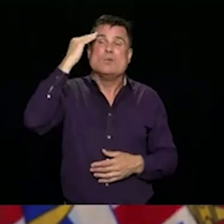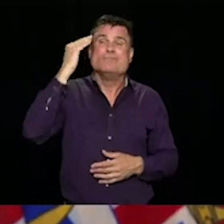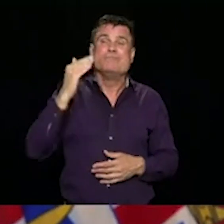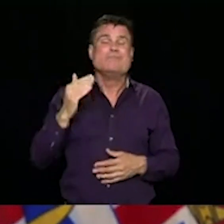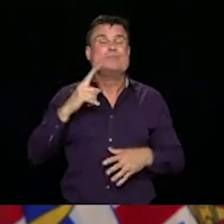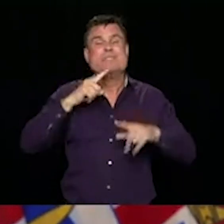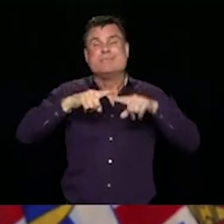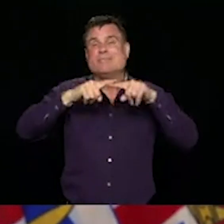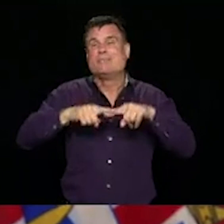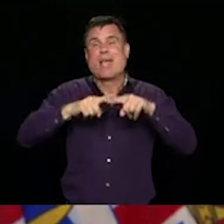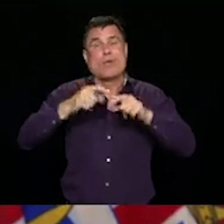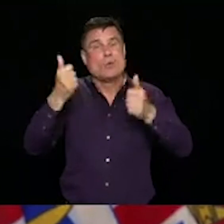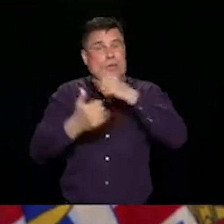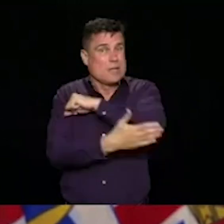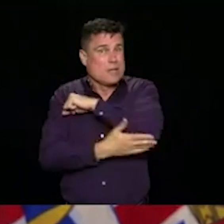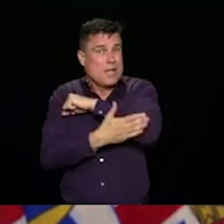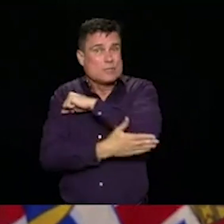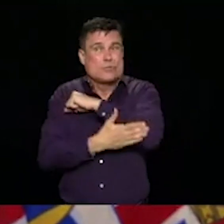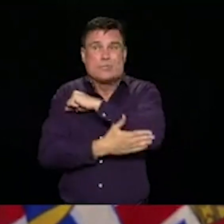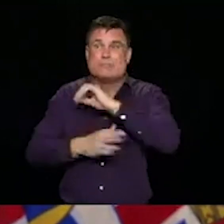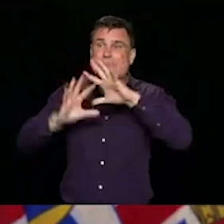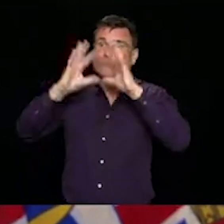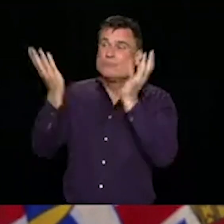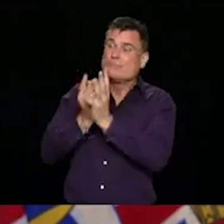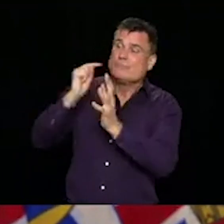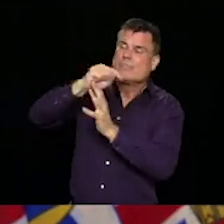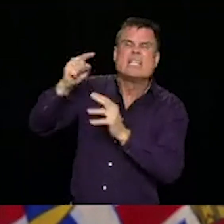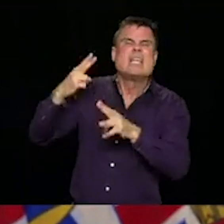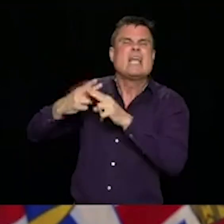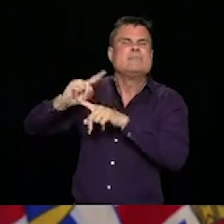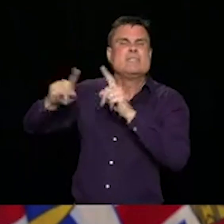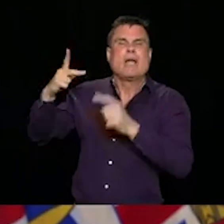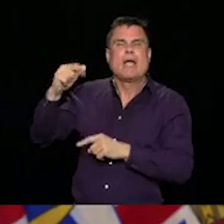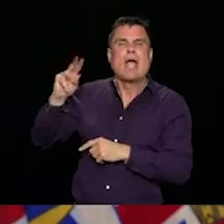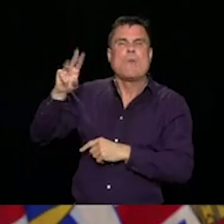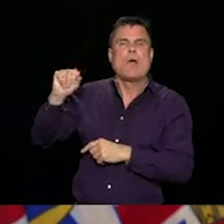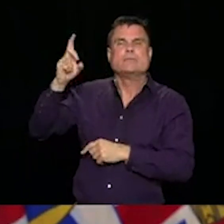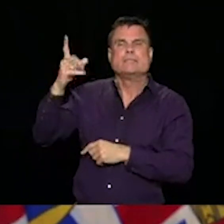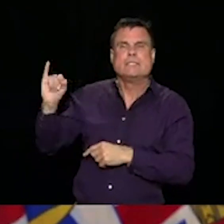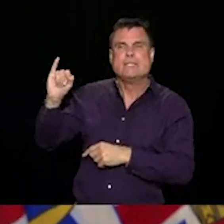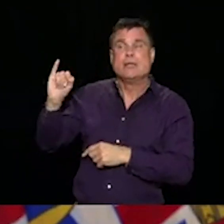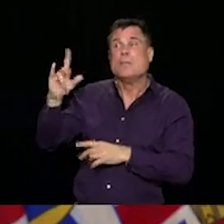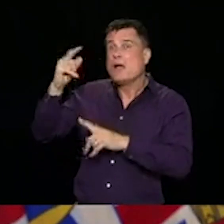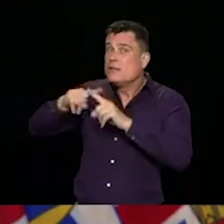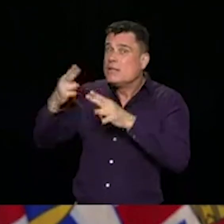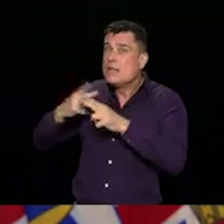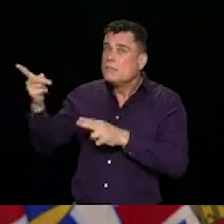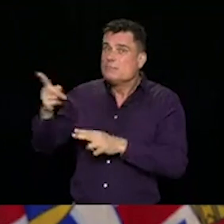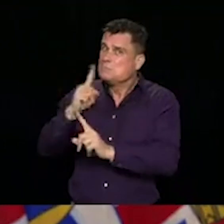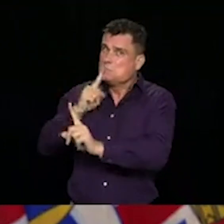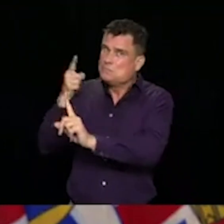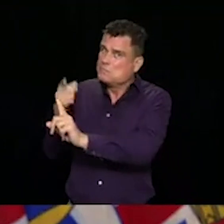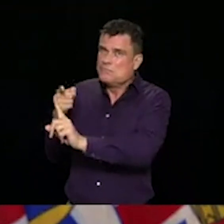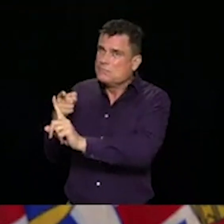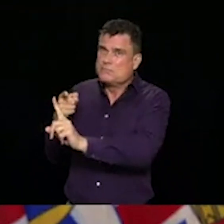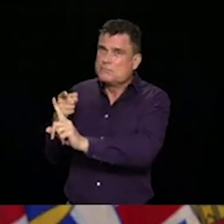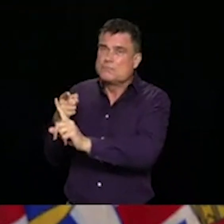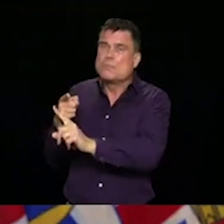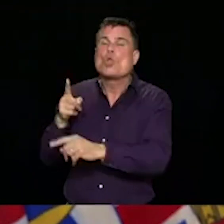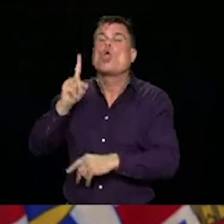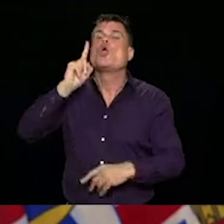the UK, or the United States. But the Kawasaki-like syndrome that we're seeing in children around the world, so there has